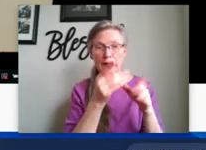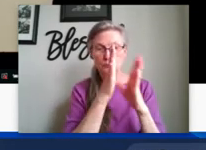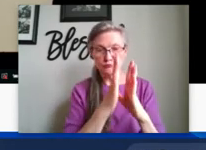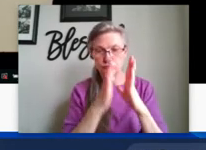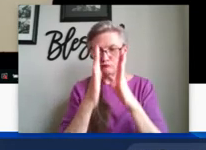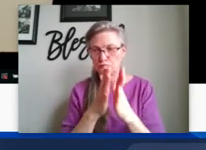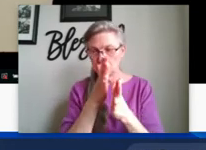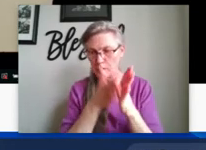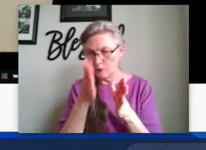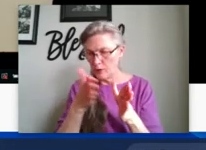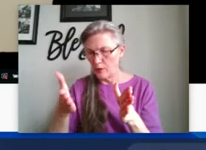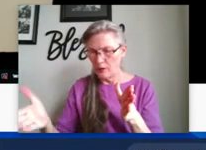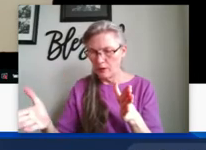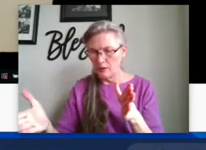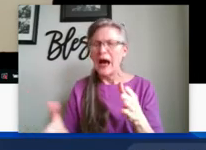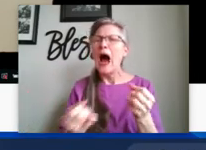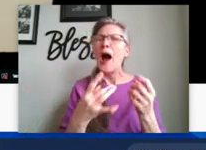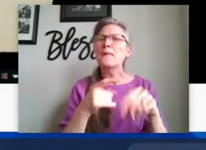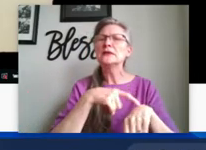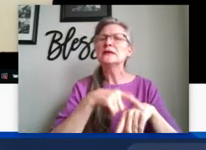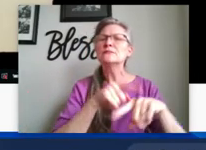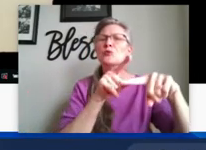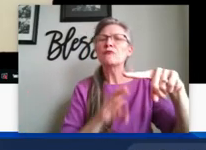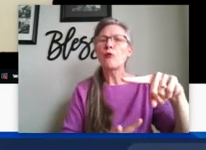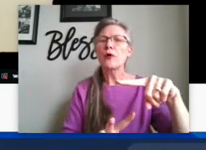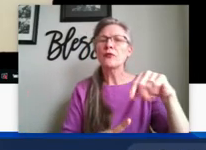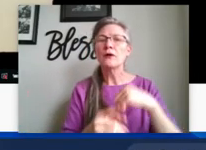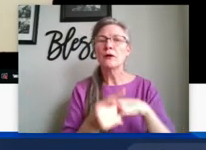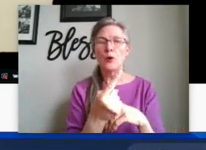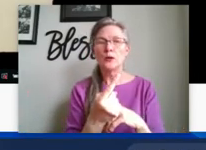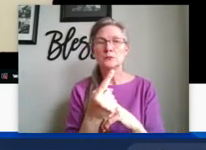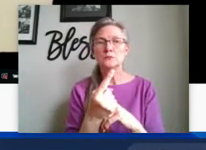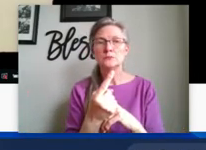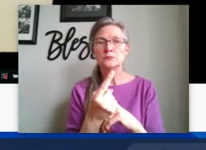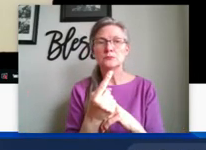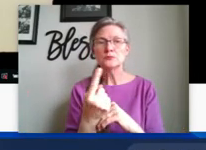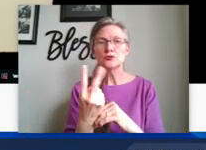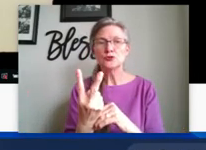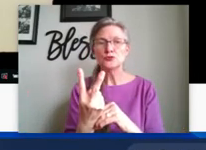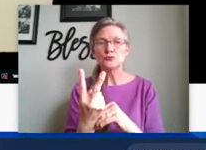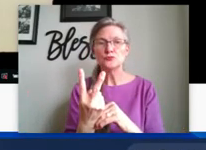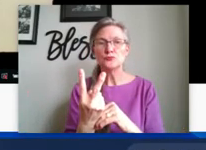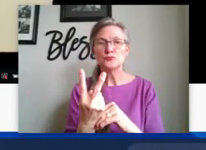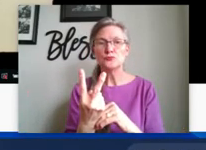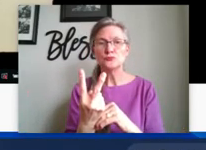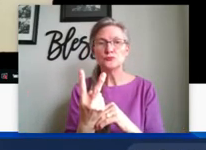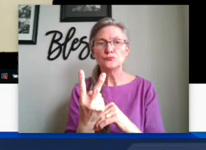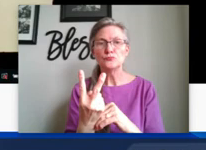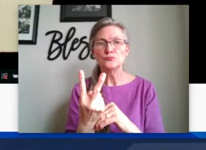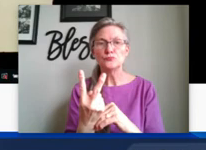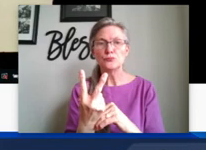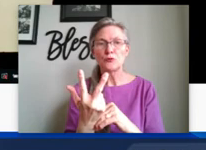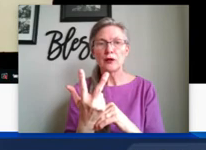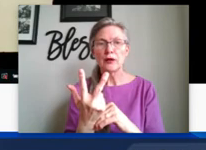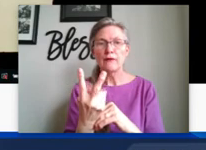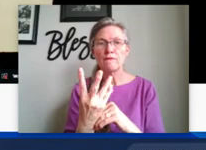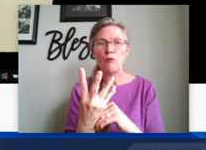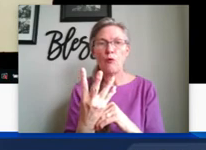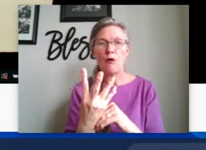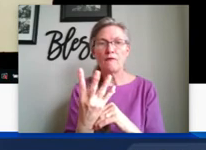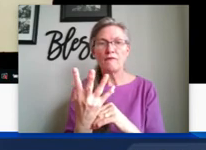times 1/4 cup is in my data. So let's see, I've got 1, 2, 3,